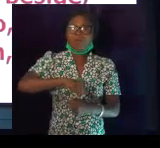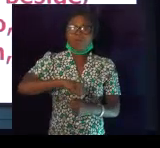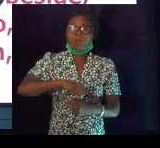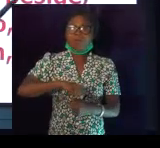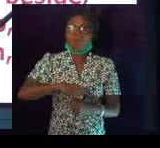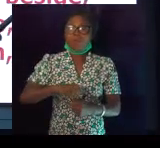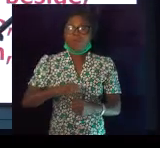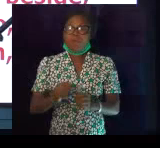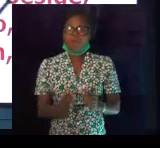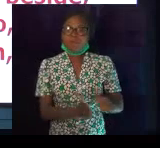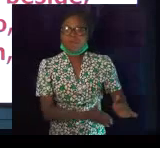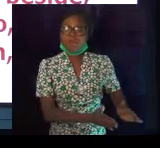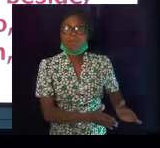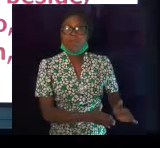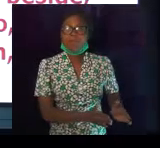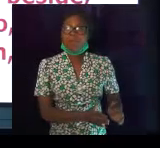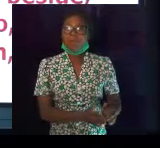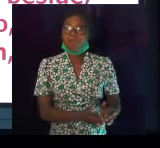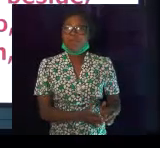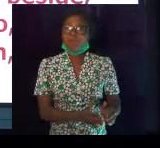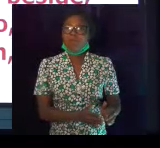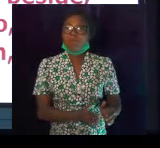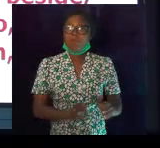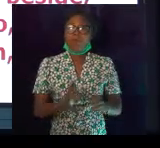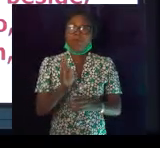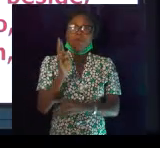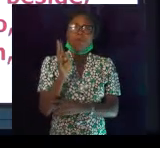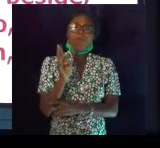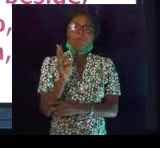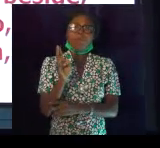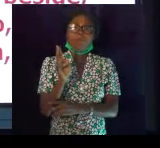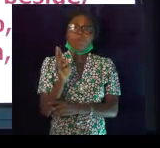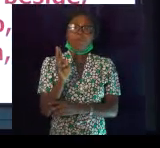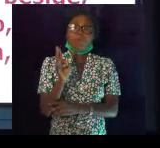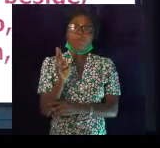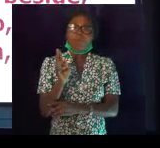about, beside, up,